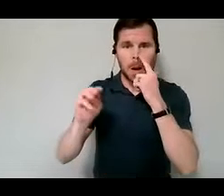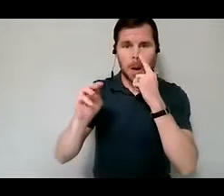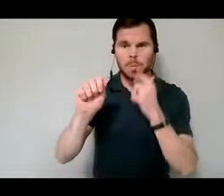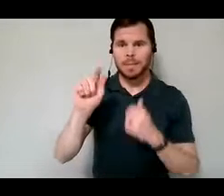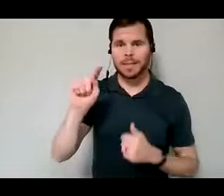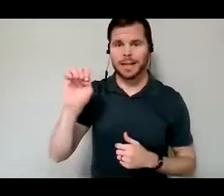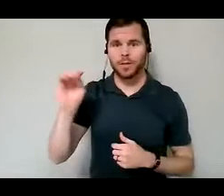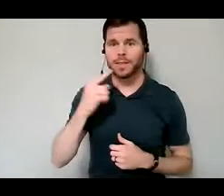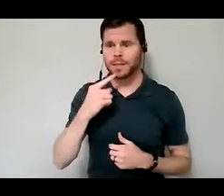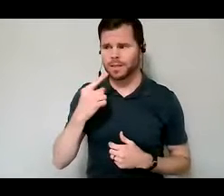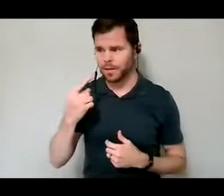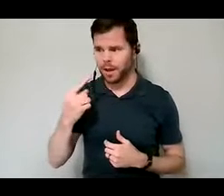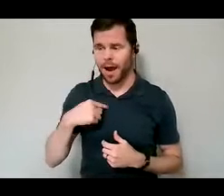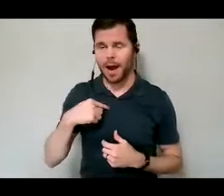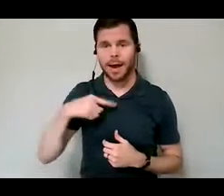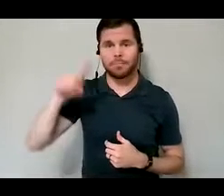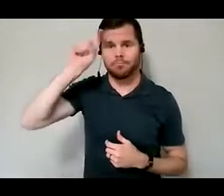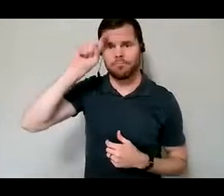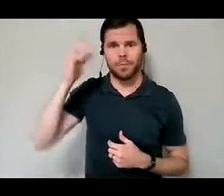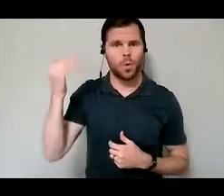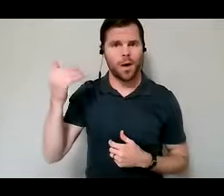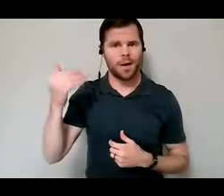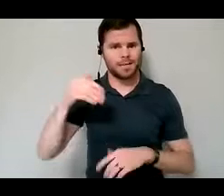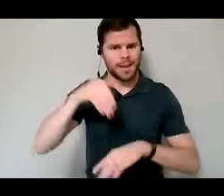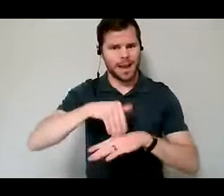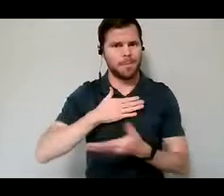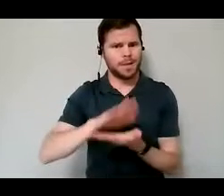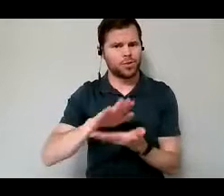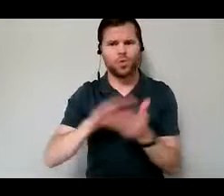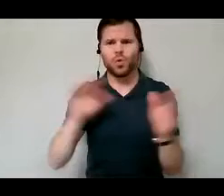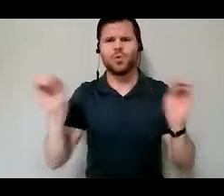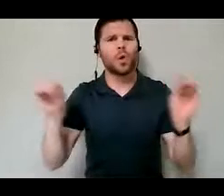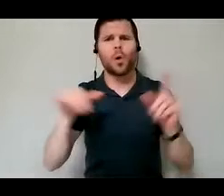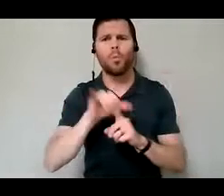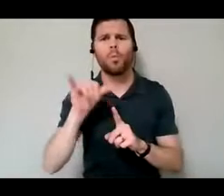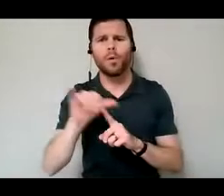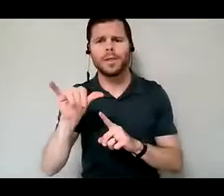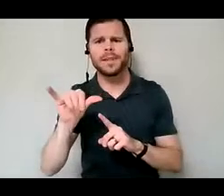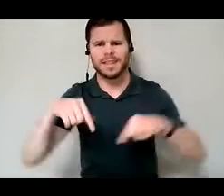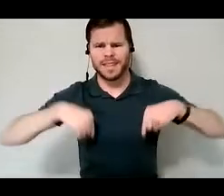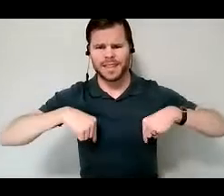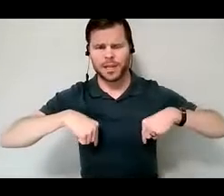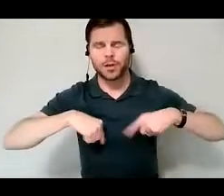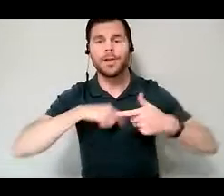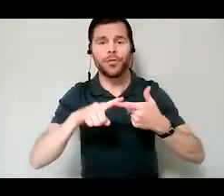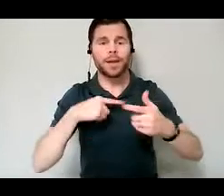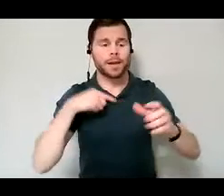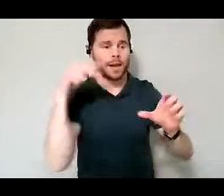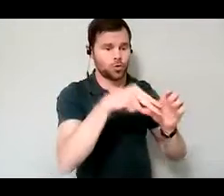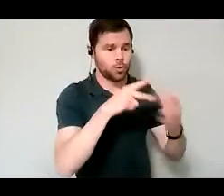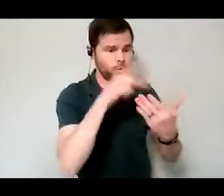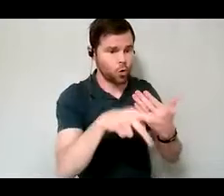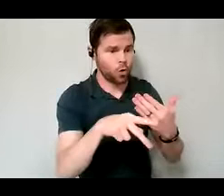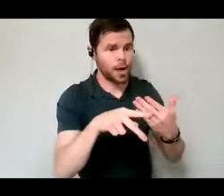not really any bullying at this school. But now I realize after taking part in the program that